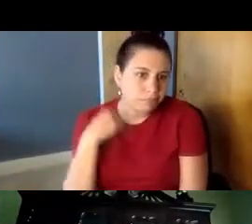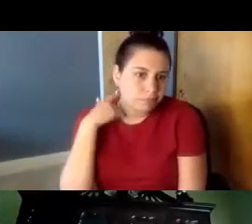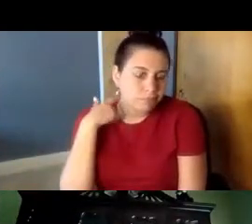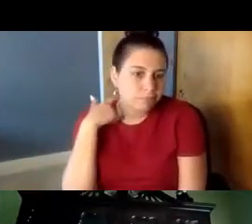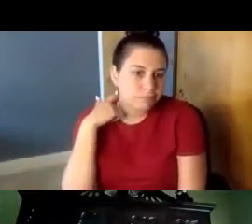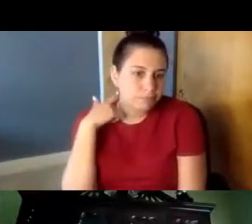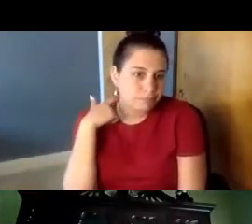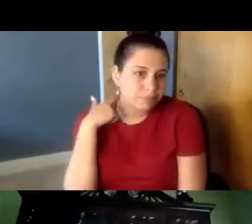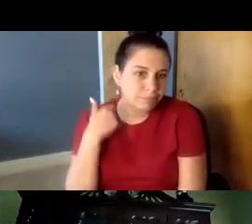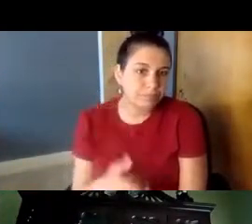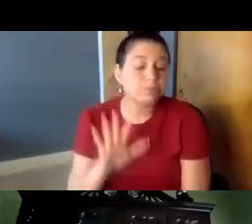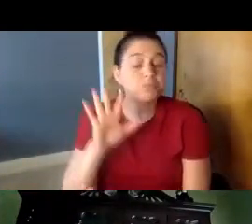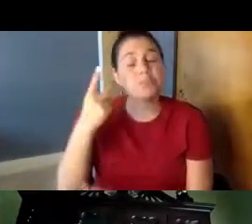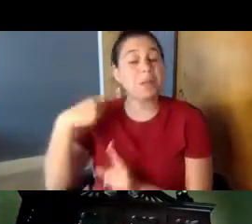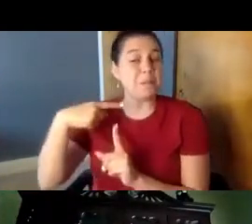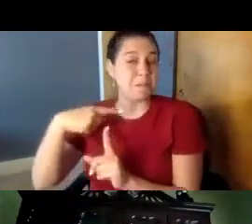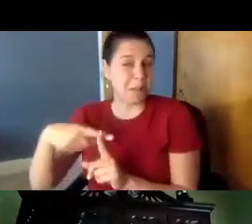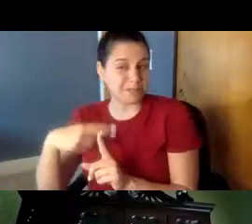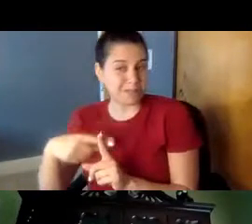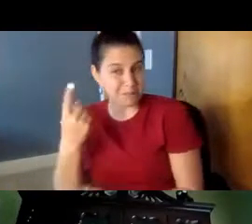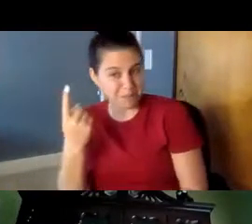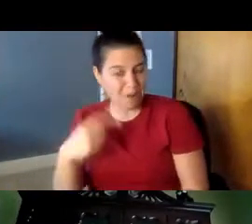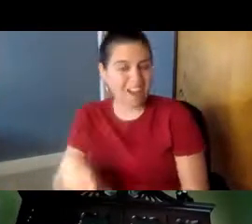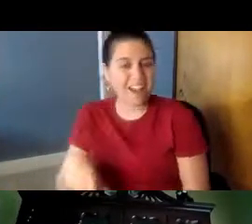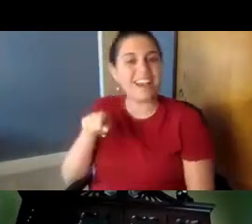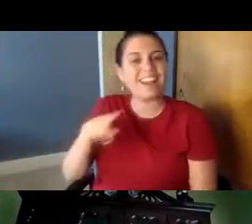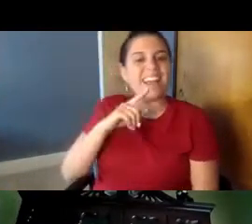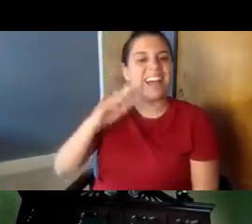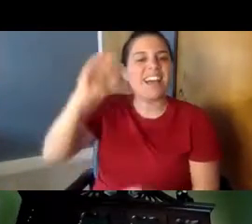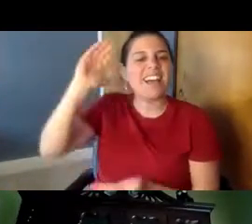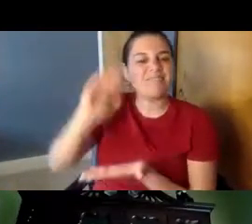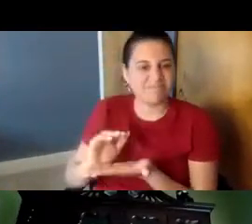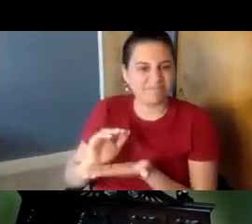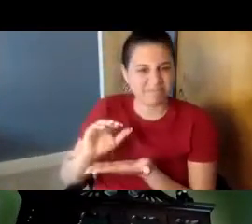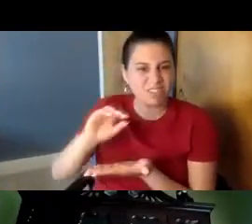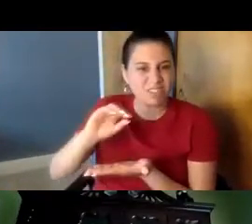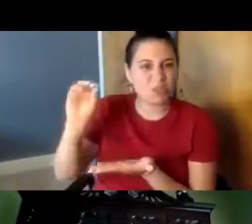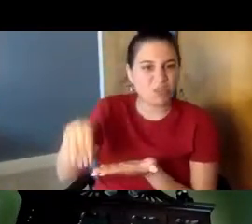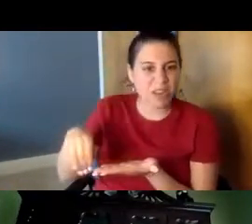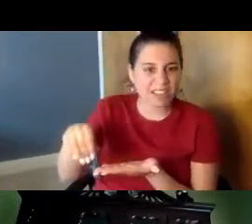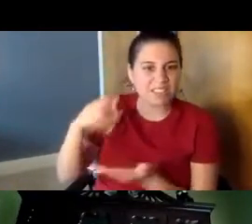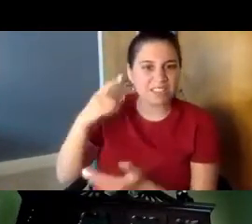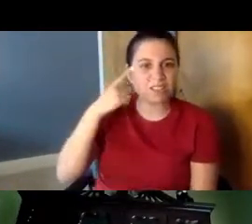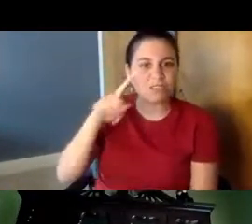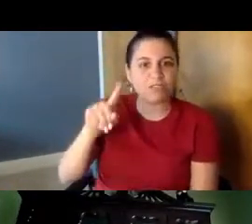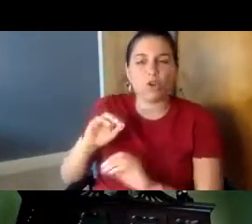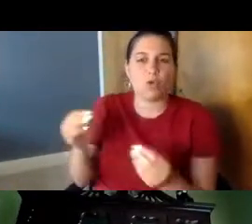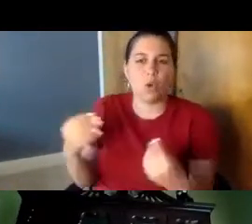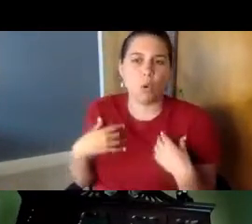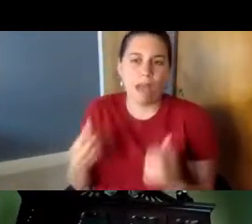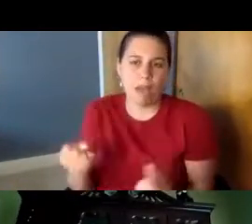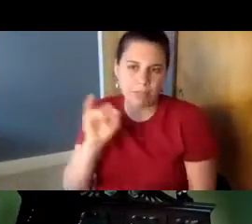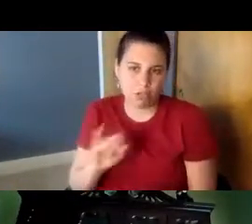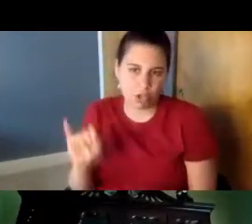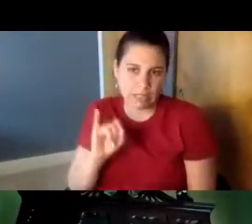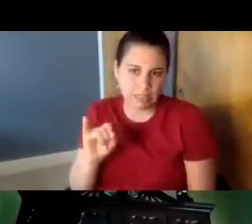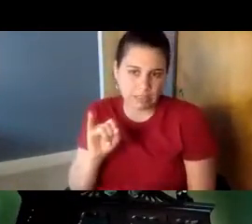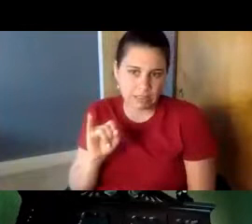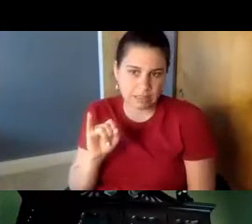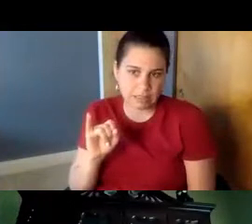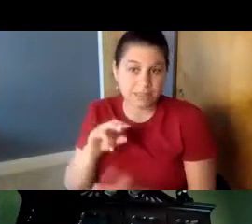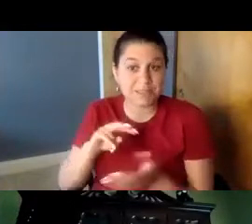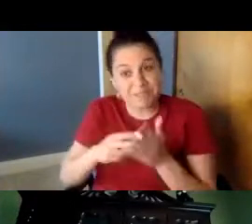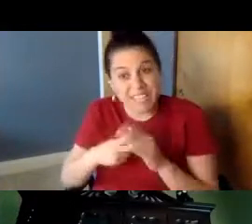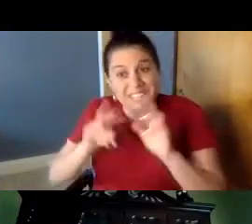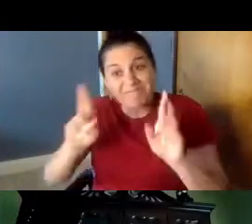On a positive note, you might notice that we have a lower rate of health insurance in the rest of the country and the state. So that means hopefully people could